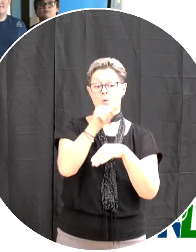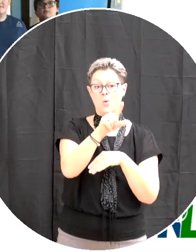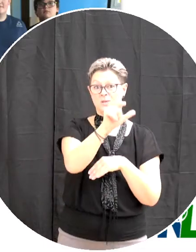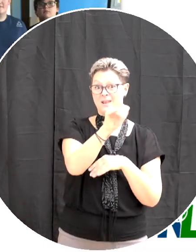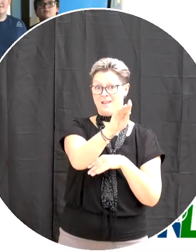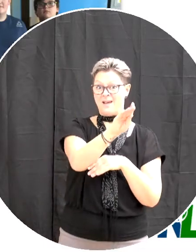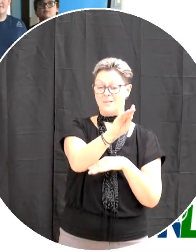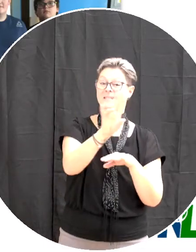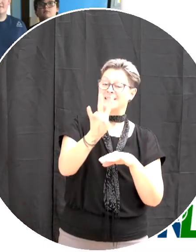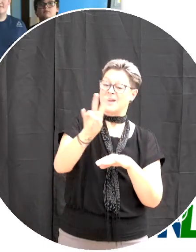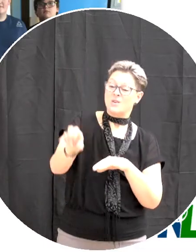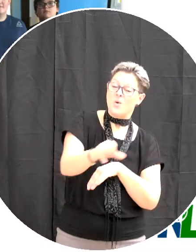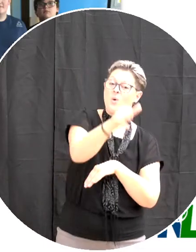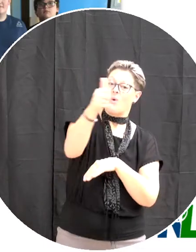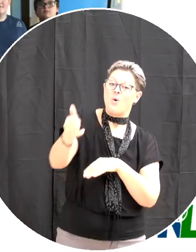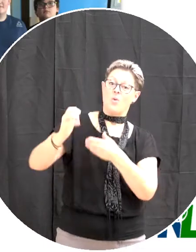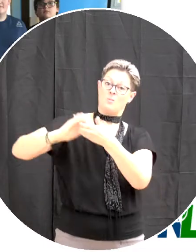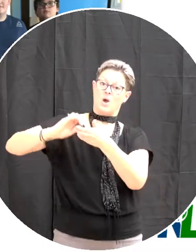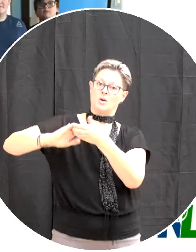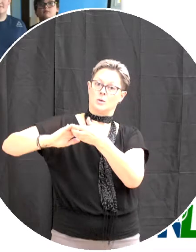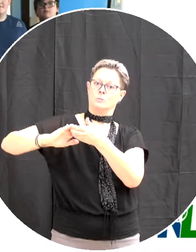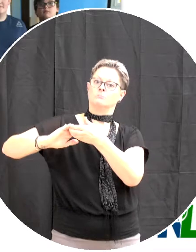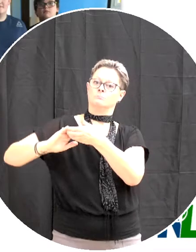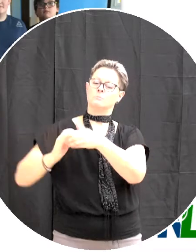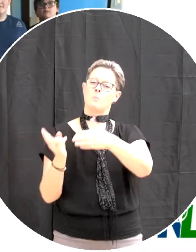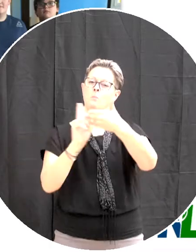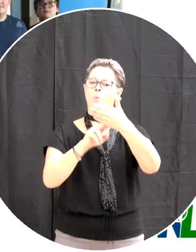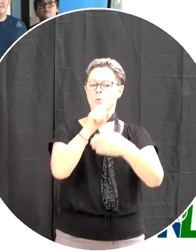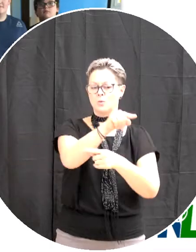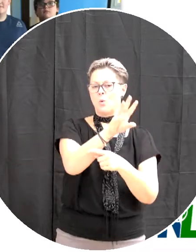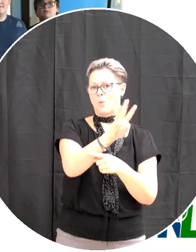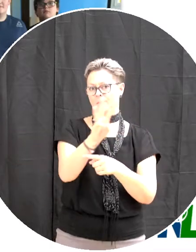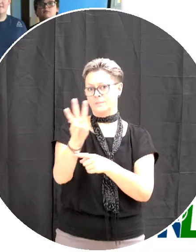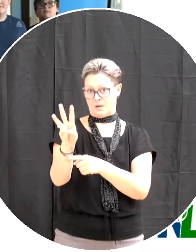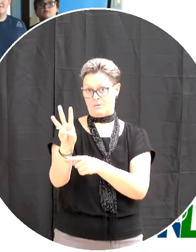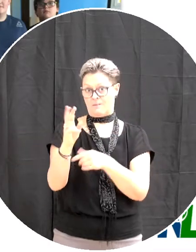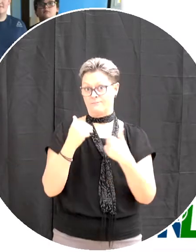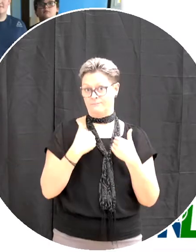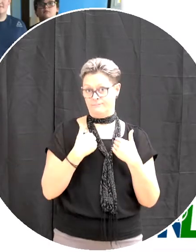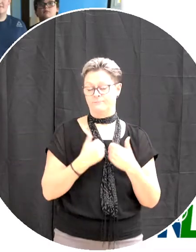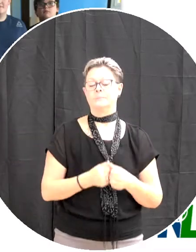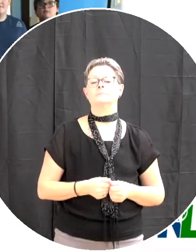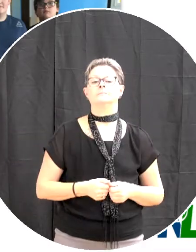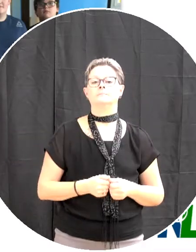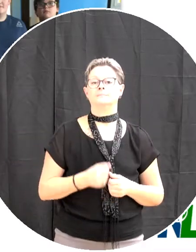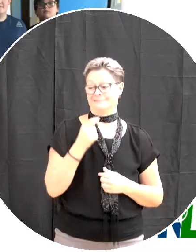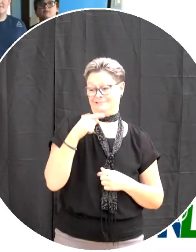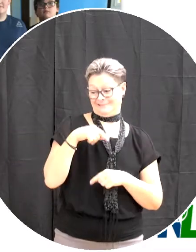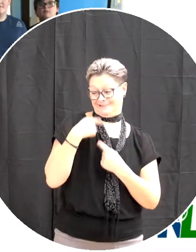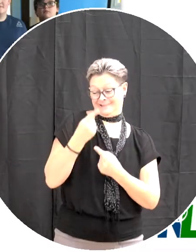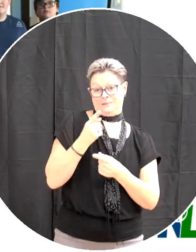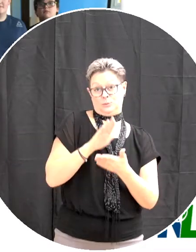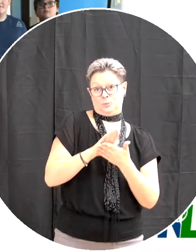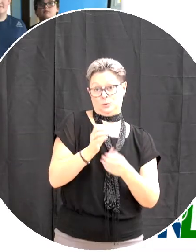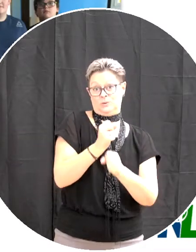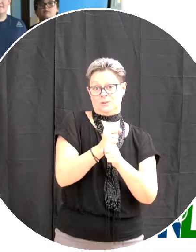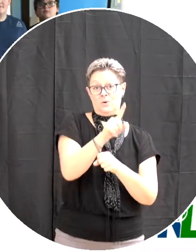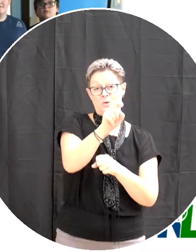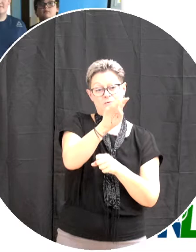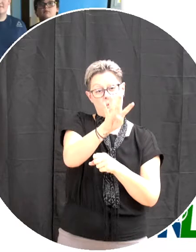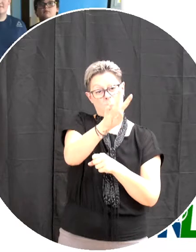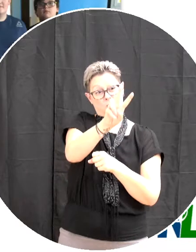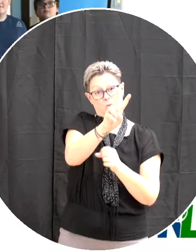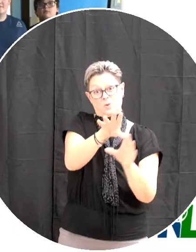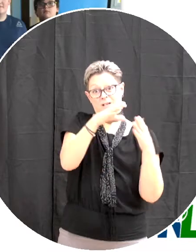other CanCode partners and posted on district websites. In this last school year, 142 classrooms